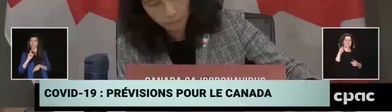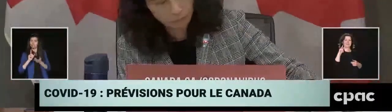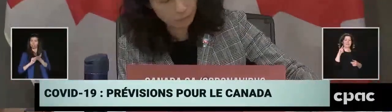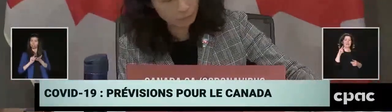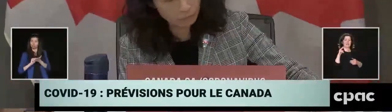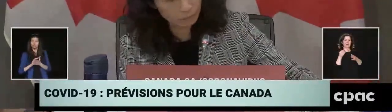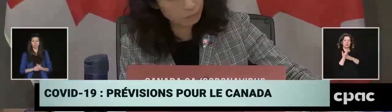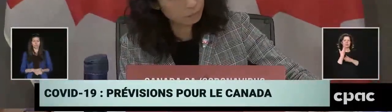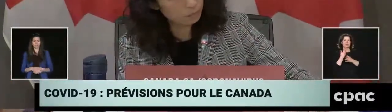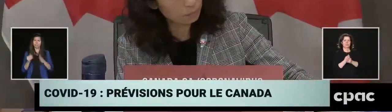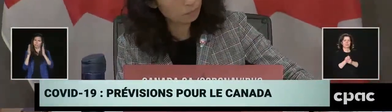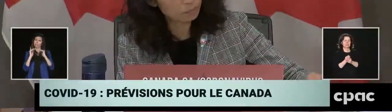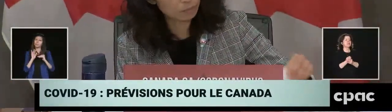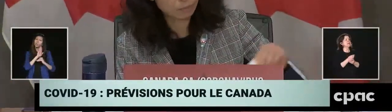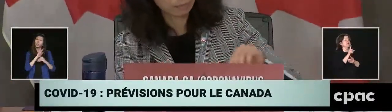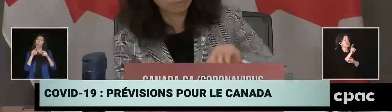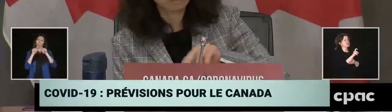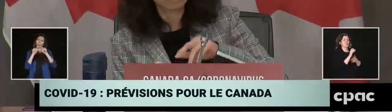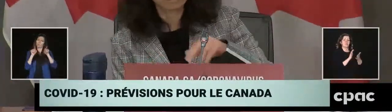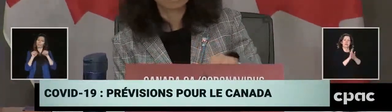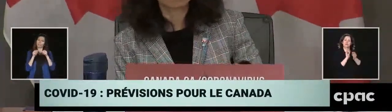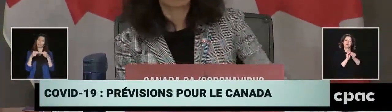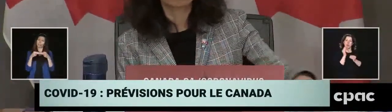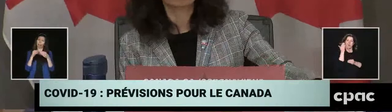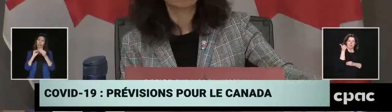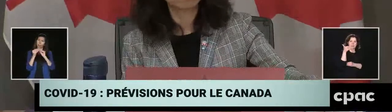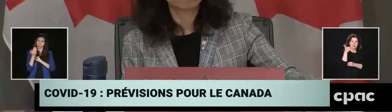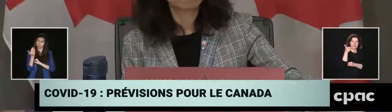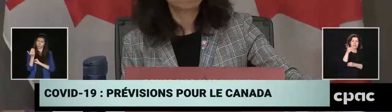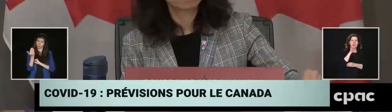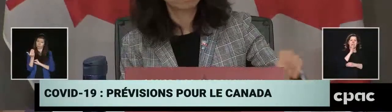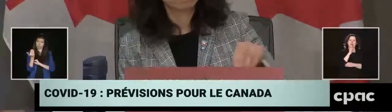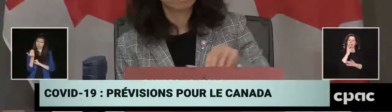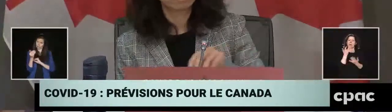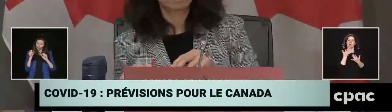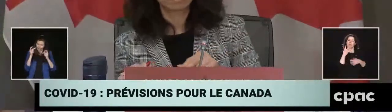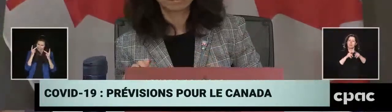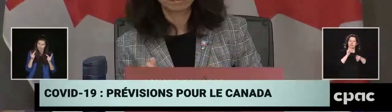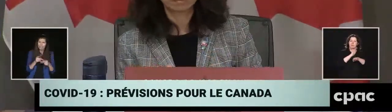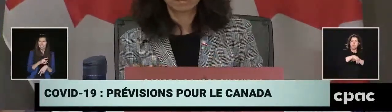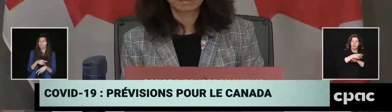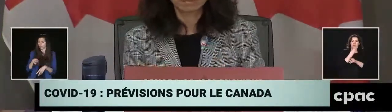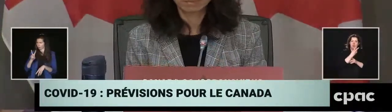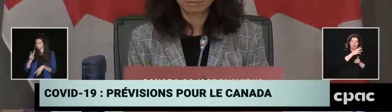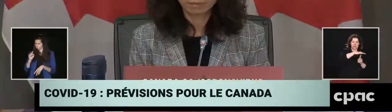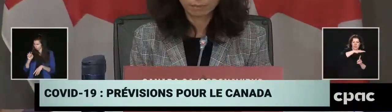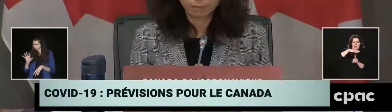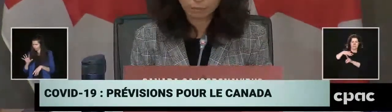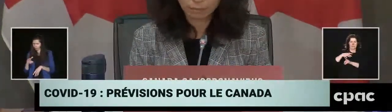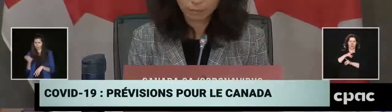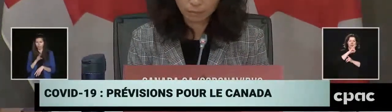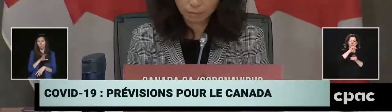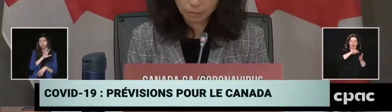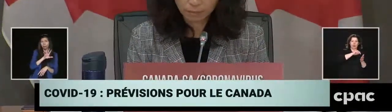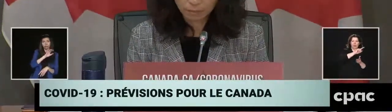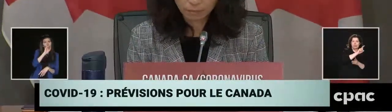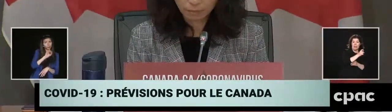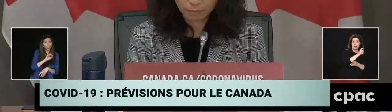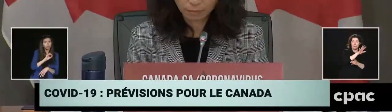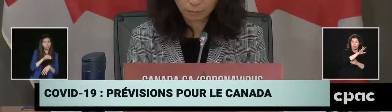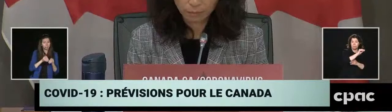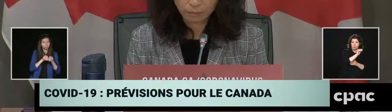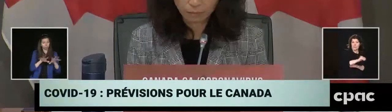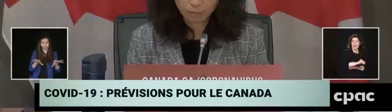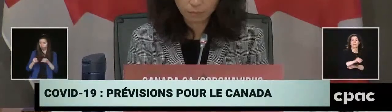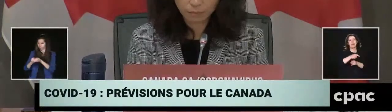only for two scenarios between 2.5% infection rate and 5%. Just wondering if you think that's the range we're in now.